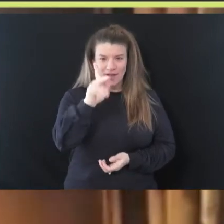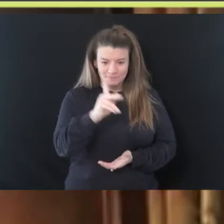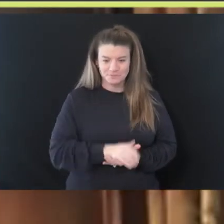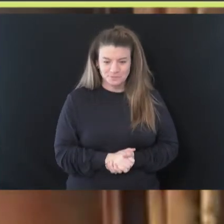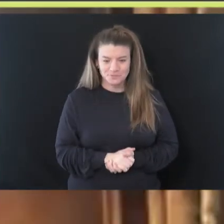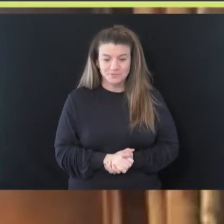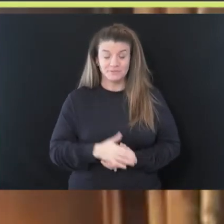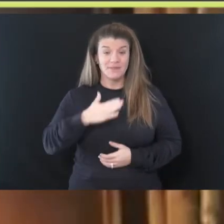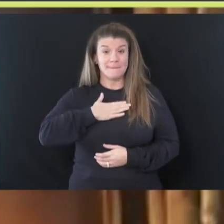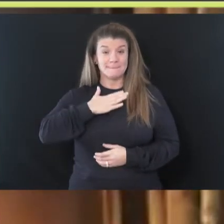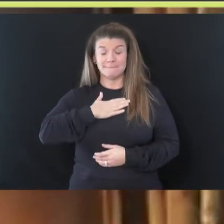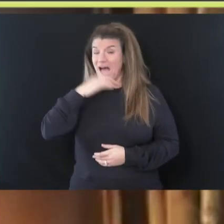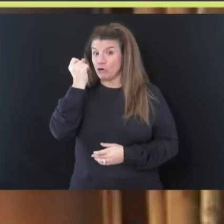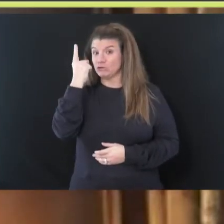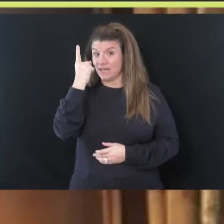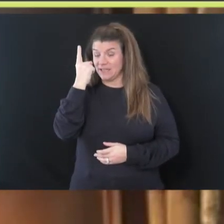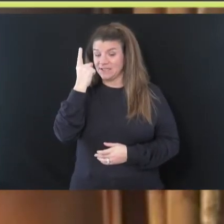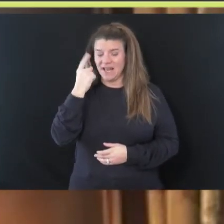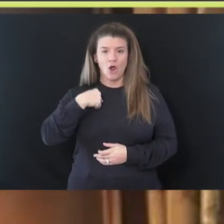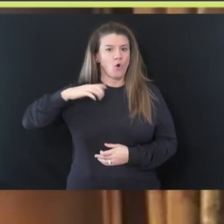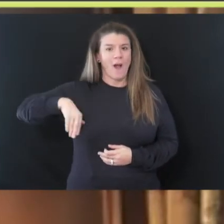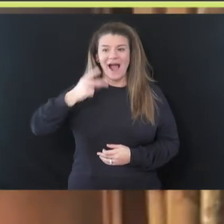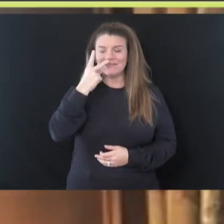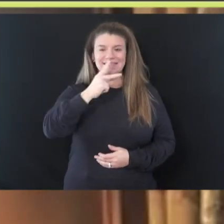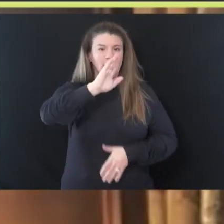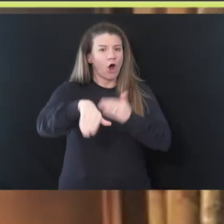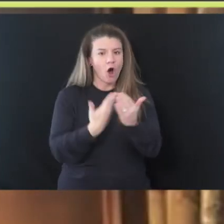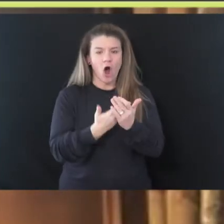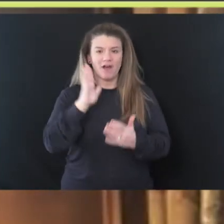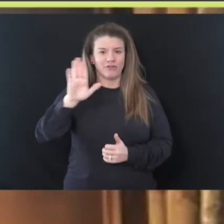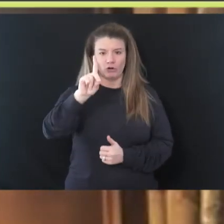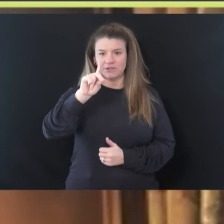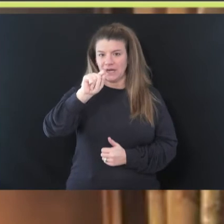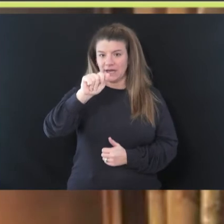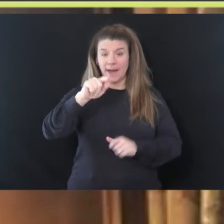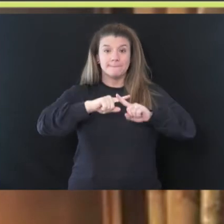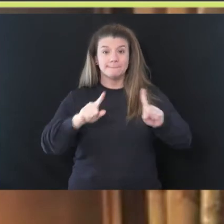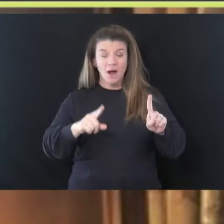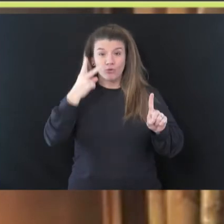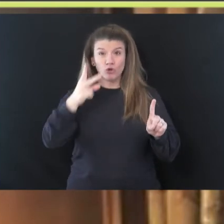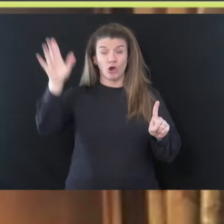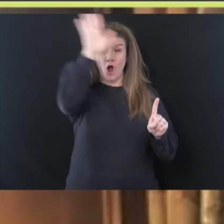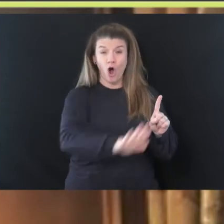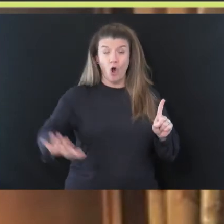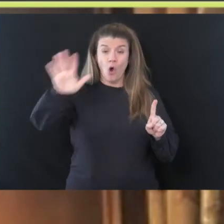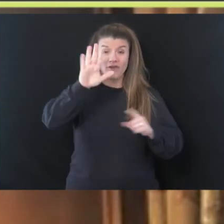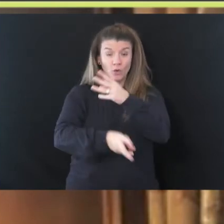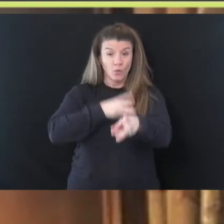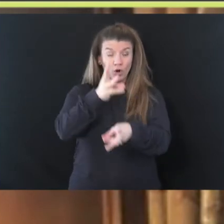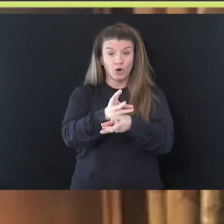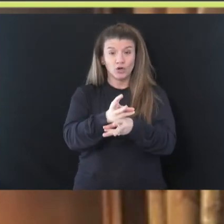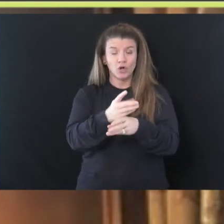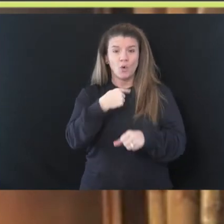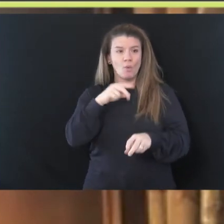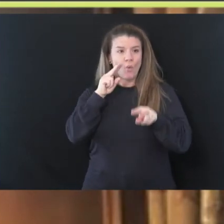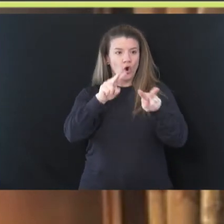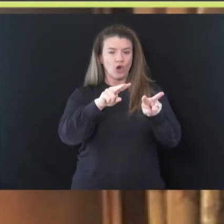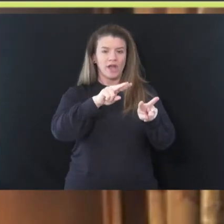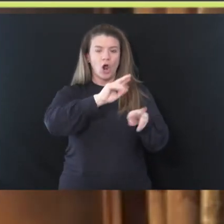I understand it, and we haven't seen all the data yet, but across the world, as we look at all